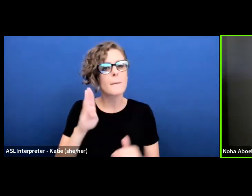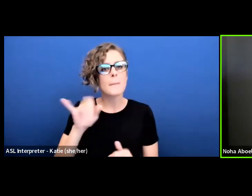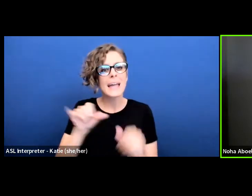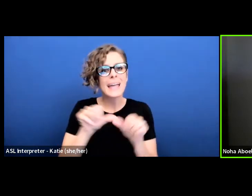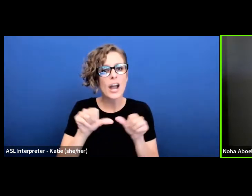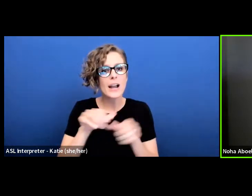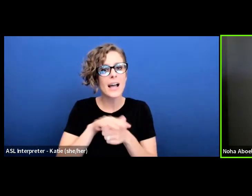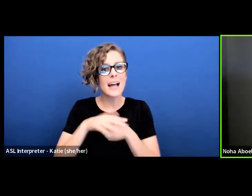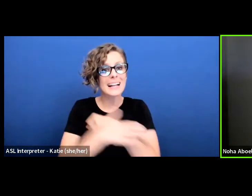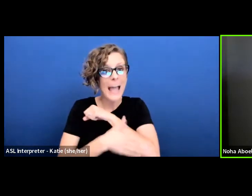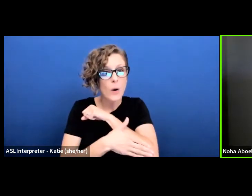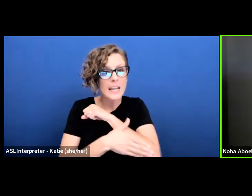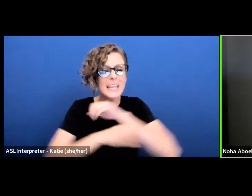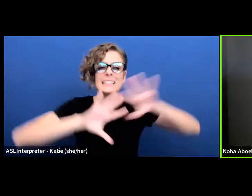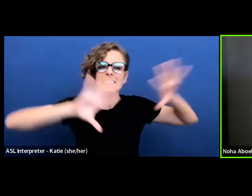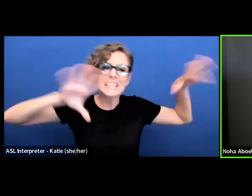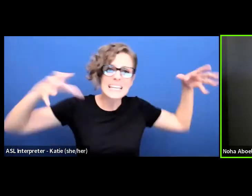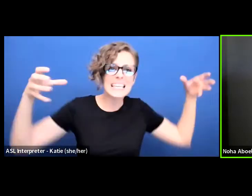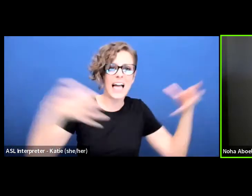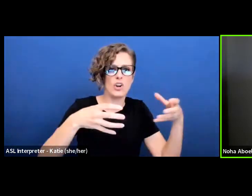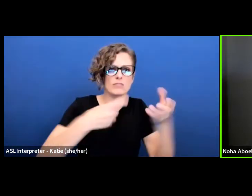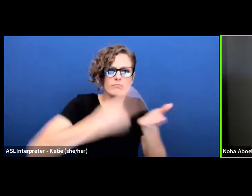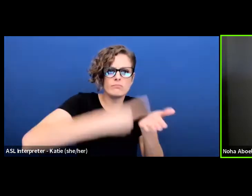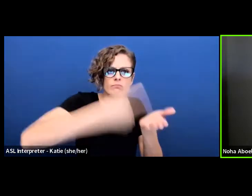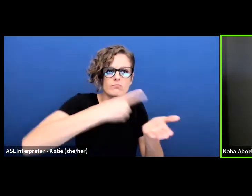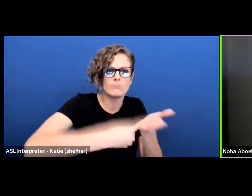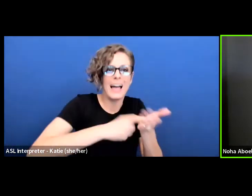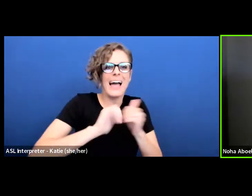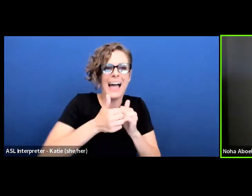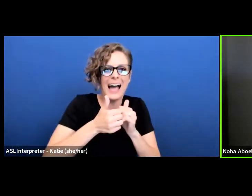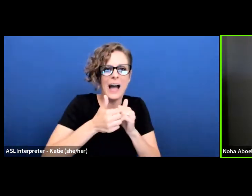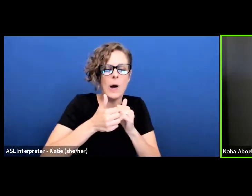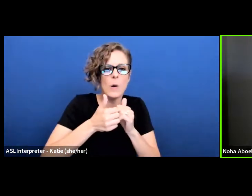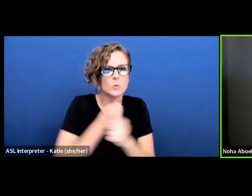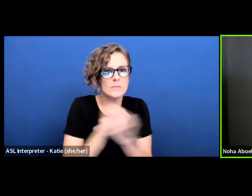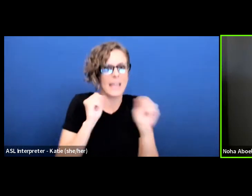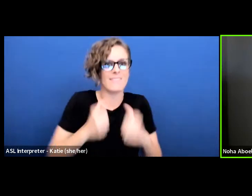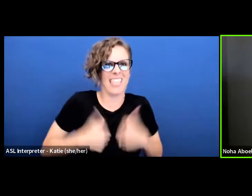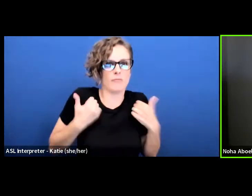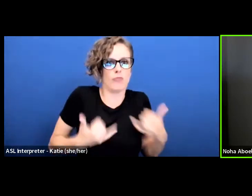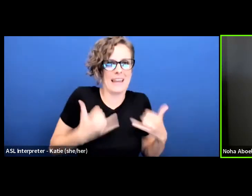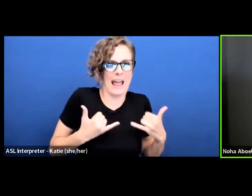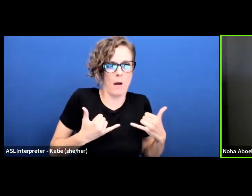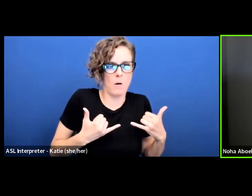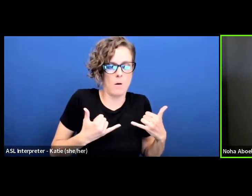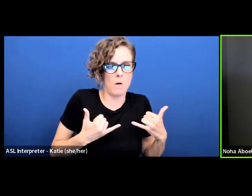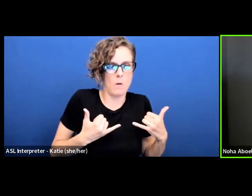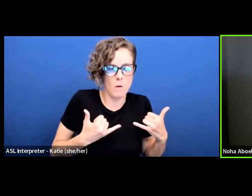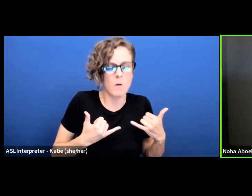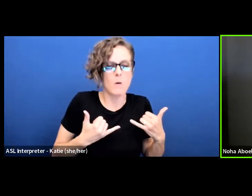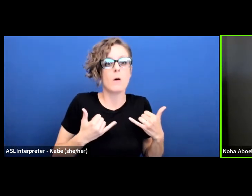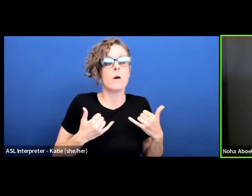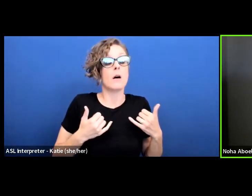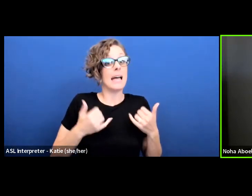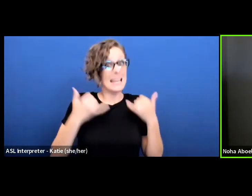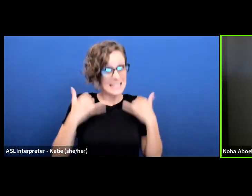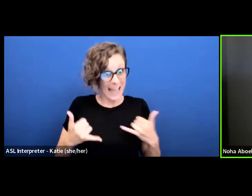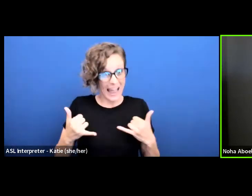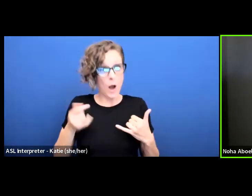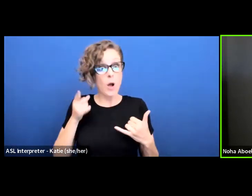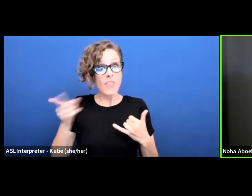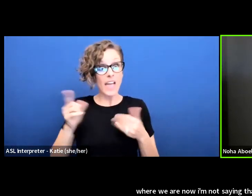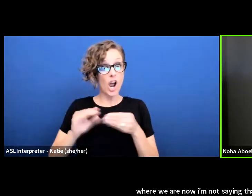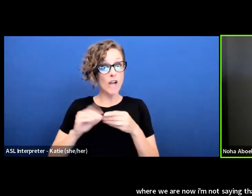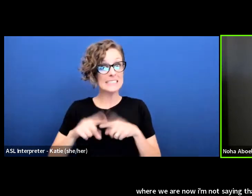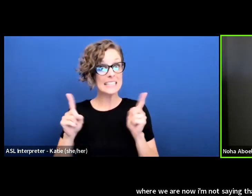thing. This is what we need to do to save lives right now. And where we are now, I'm not saying that they're saying different things. I'm just saying that I don't know